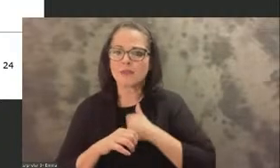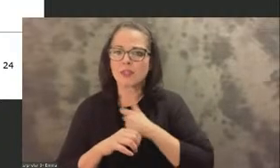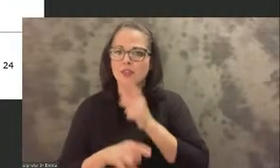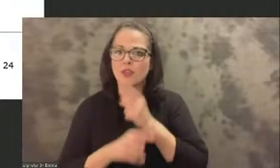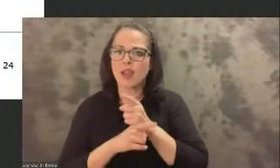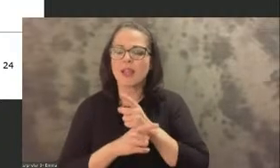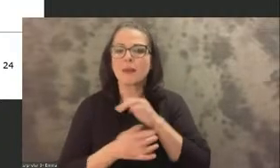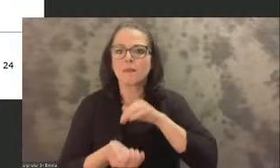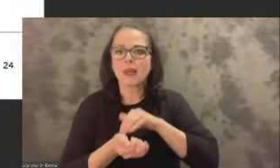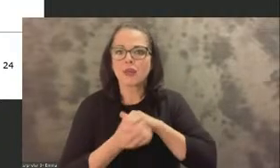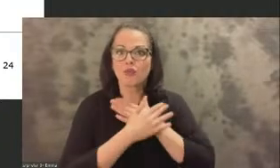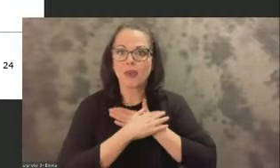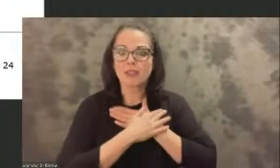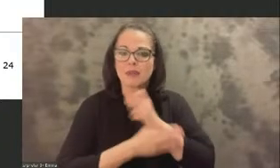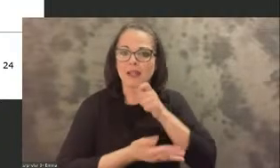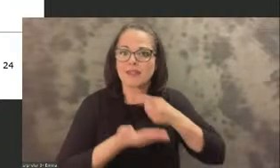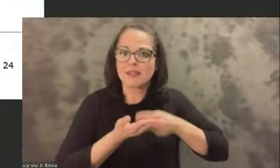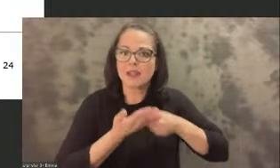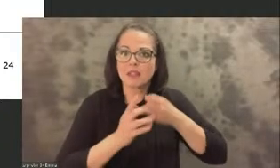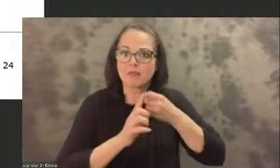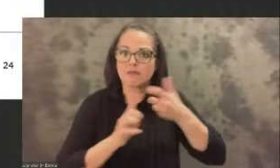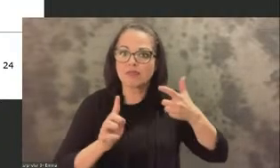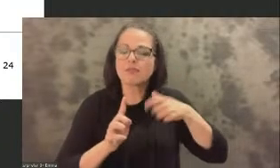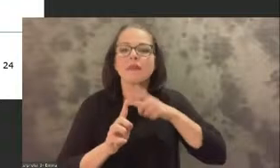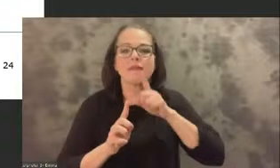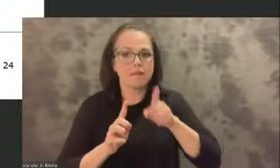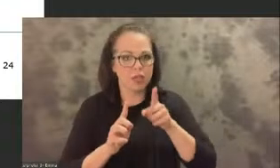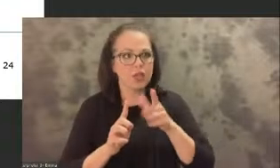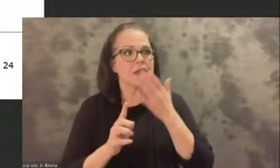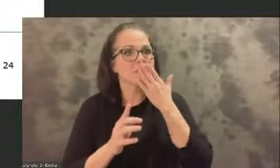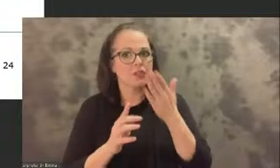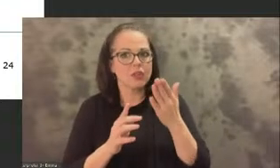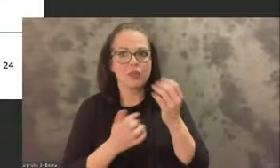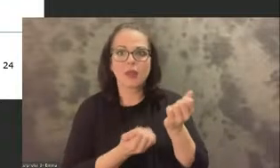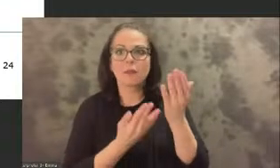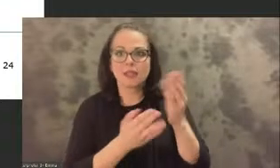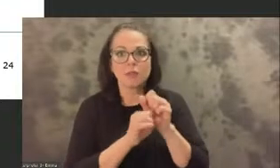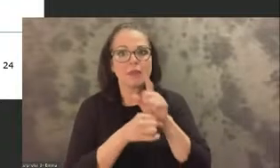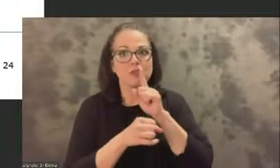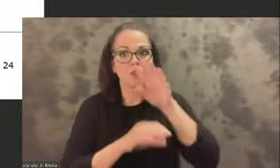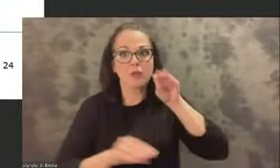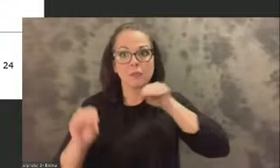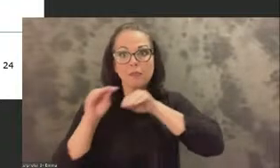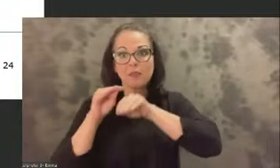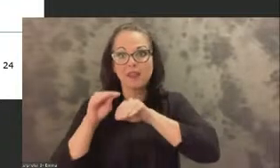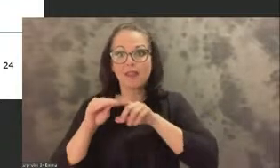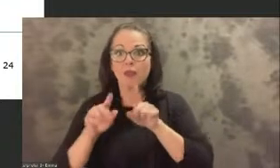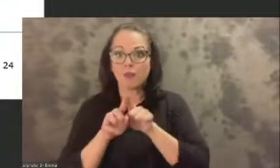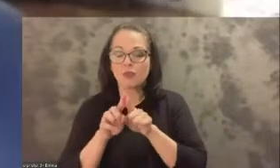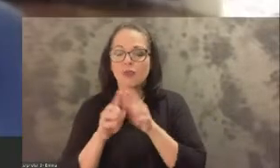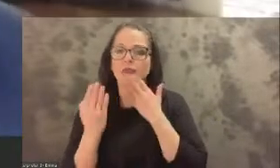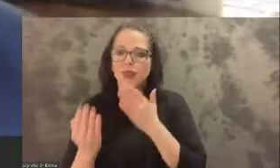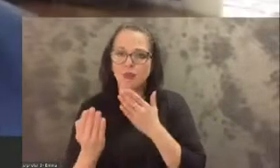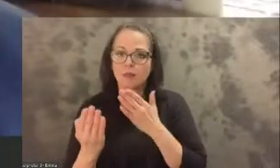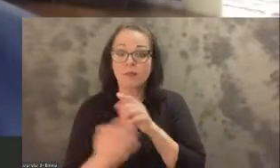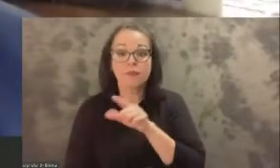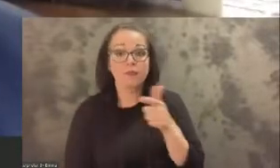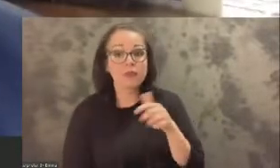discussion that we had quite a bit, and are very proud to make sure that that recommendation is in there. Dr. Hildreth.